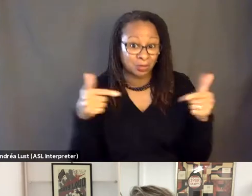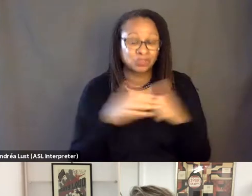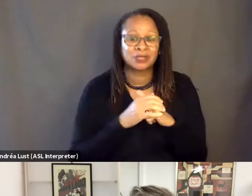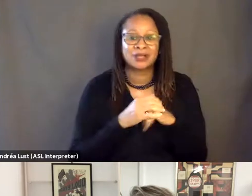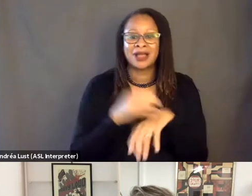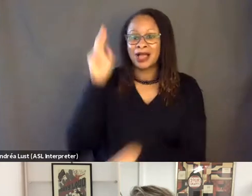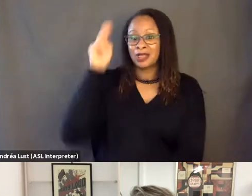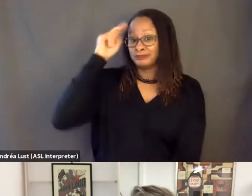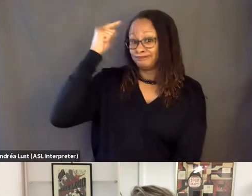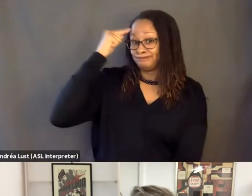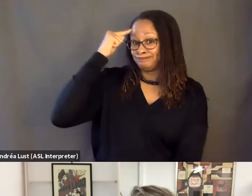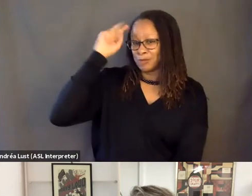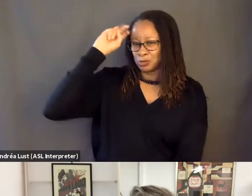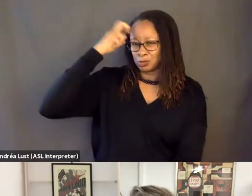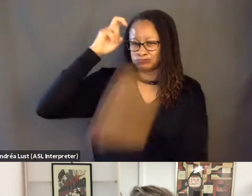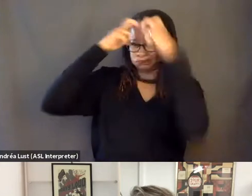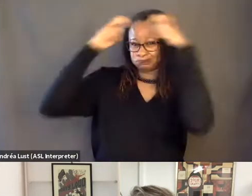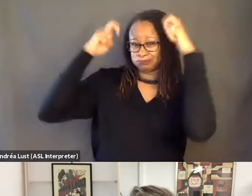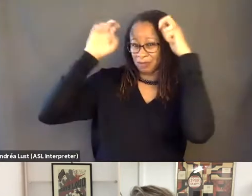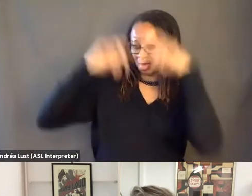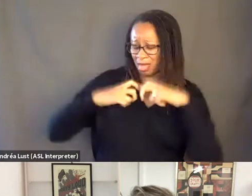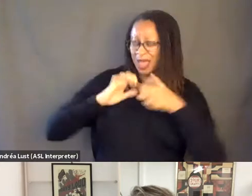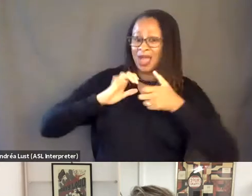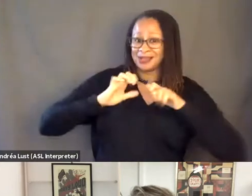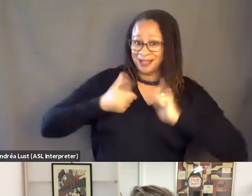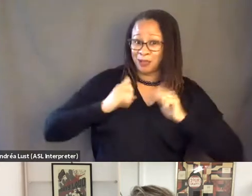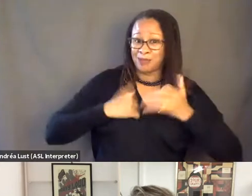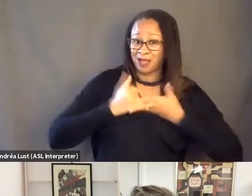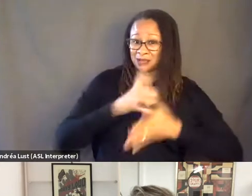in the brain that enables a person to do what we're doing now,